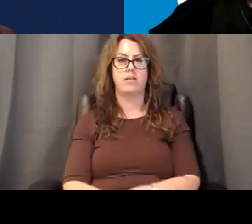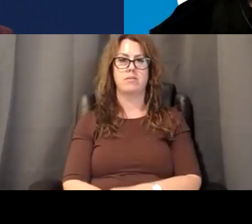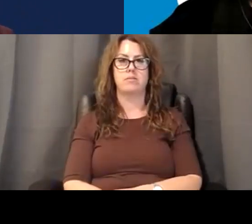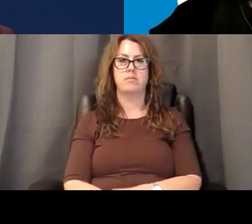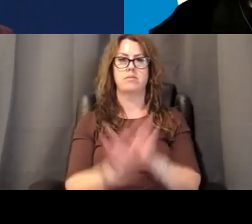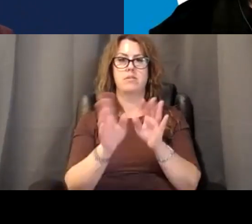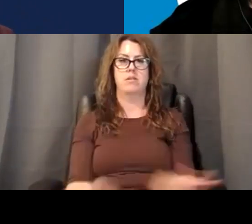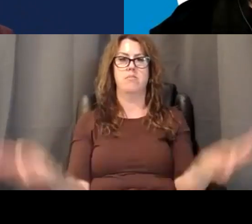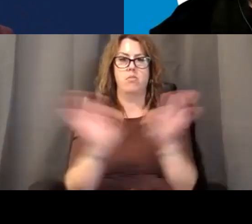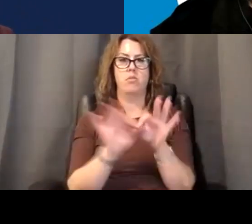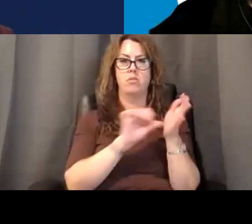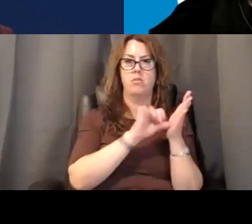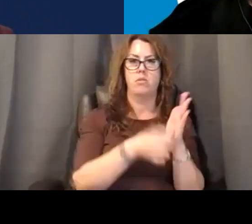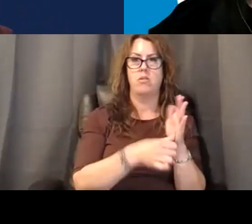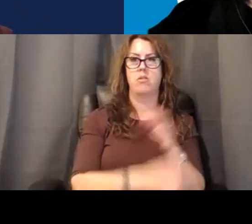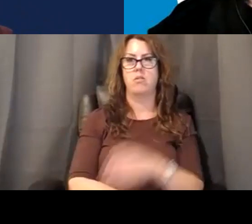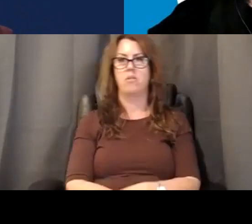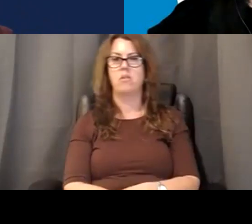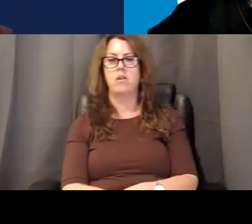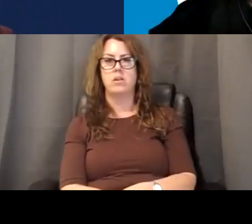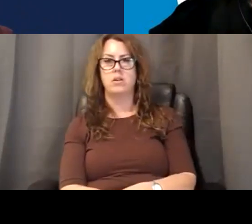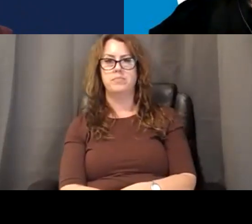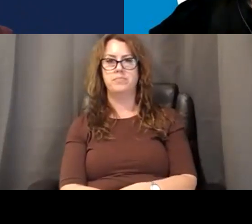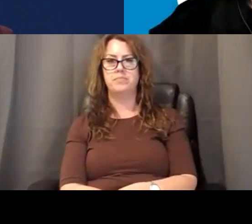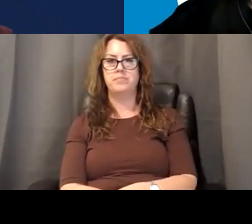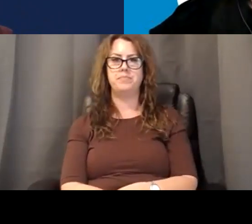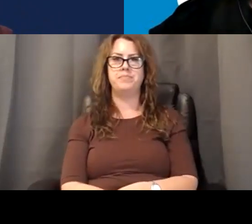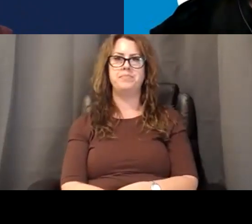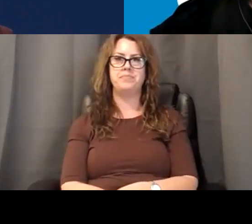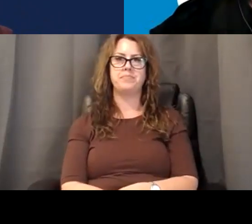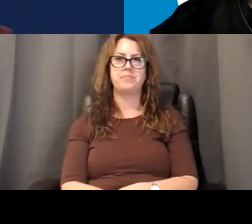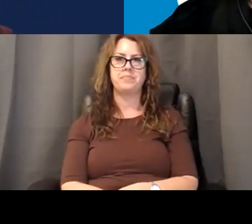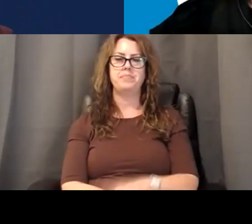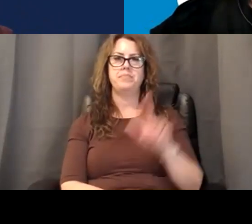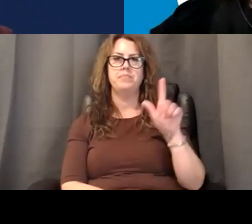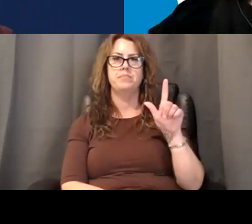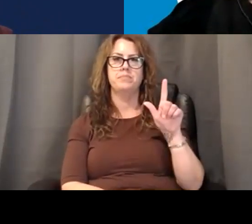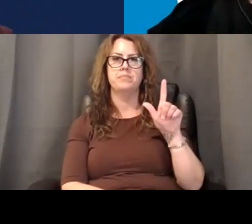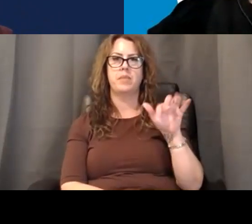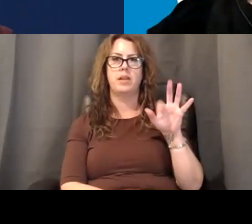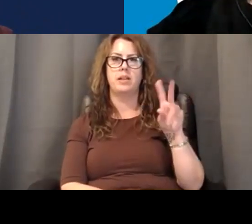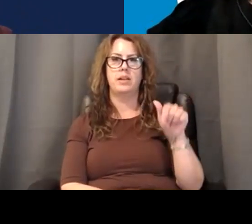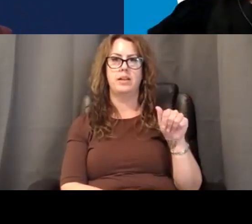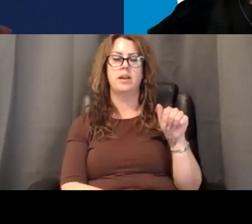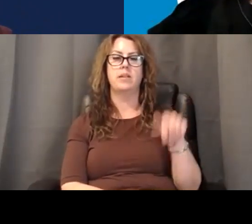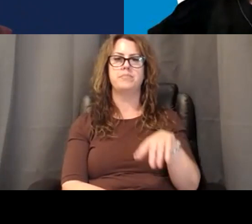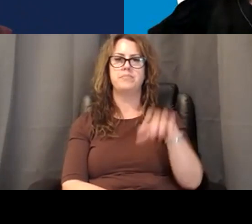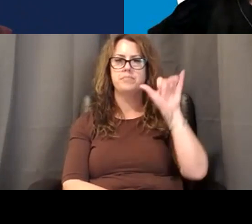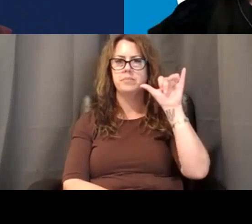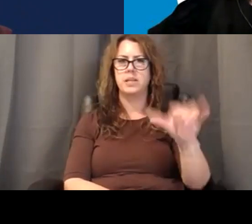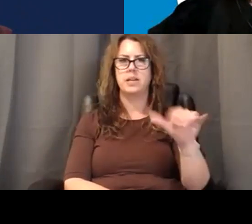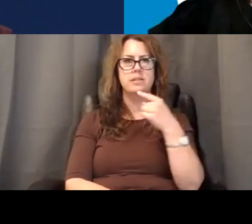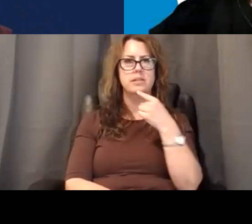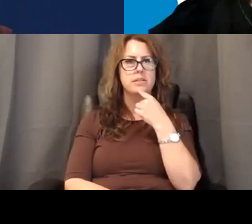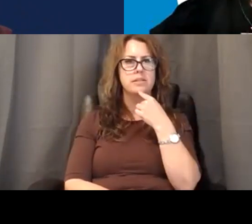enough. I'm sorry, I see hands and I don't want to ramble. I'm going to unmute Geneva. I hope I'm saying your